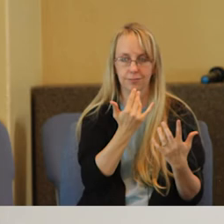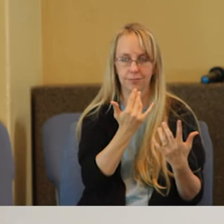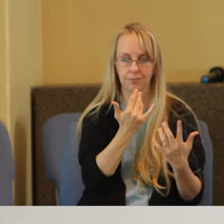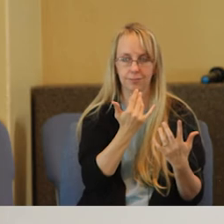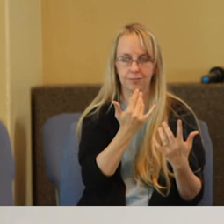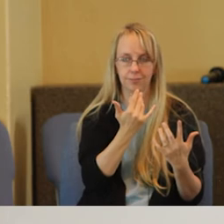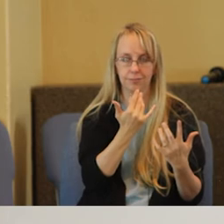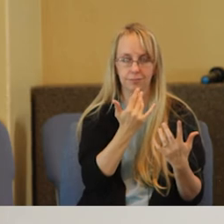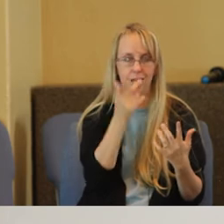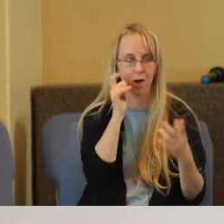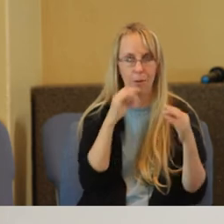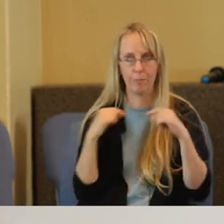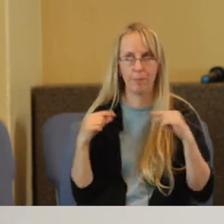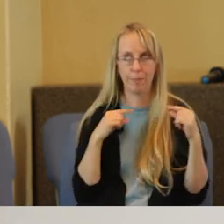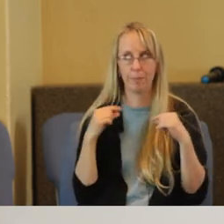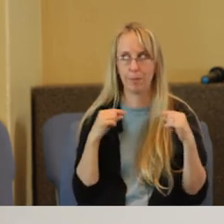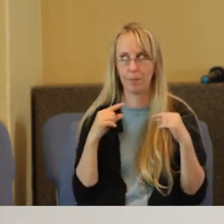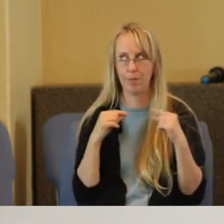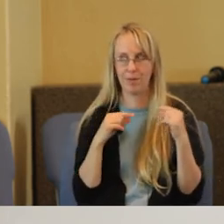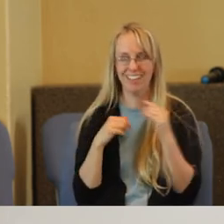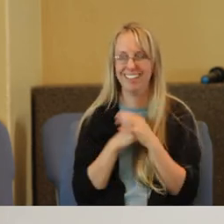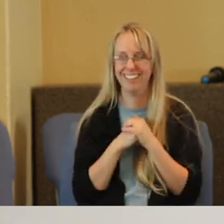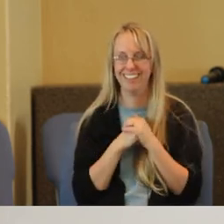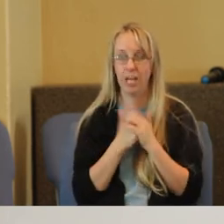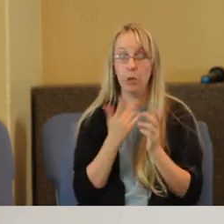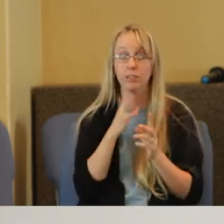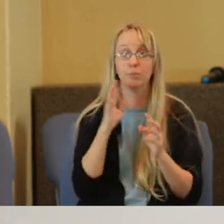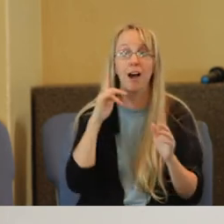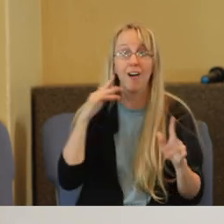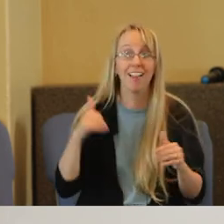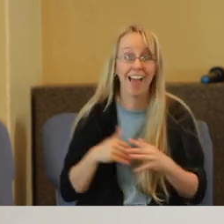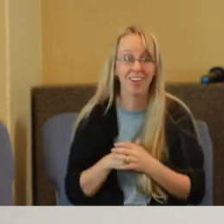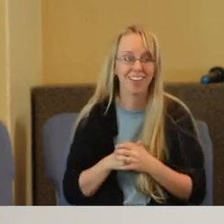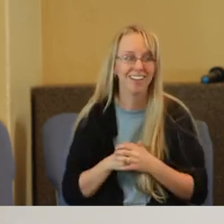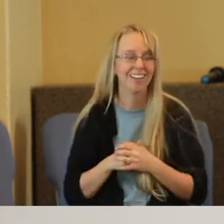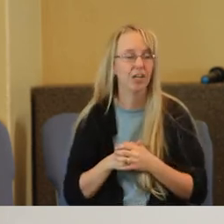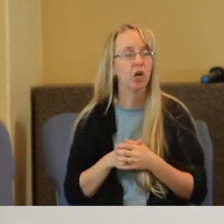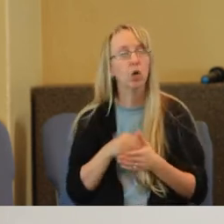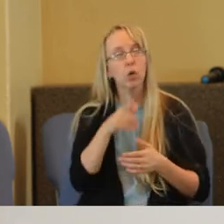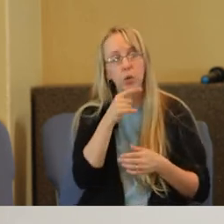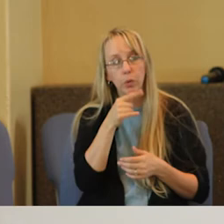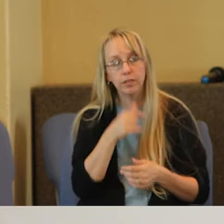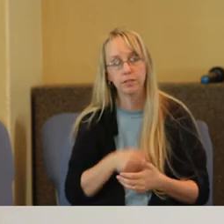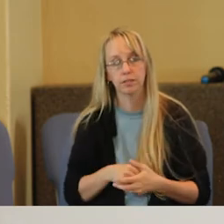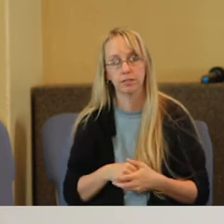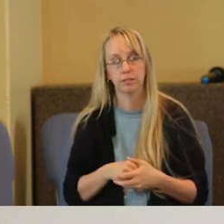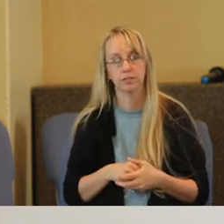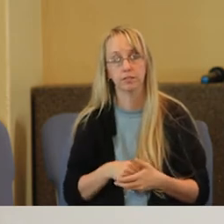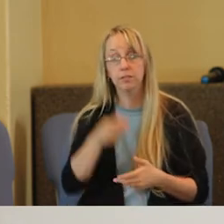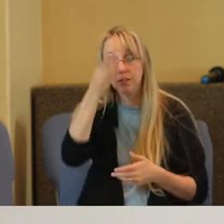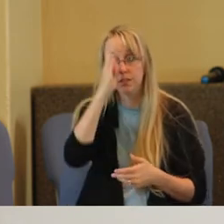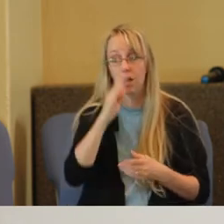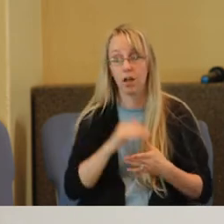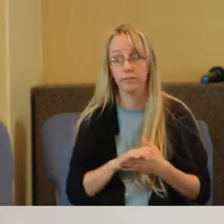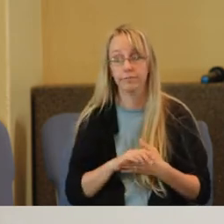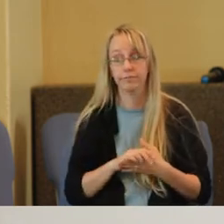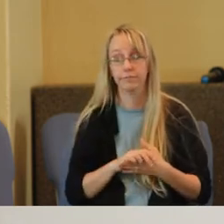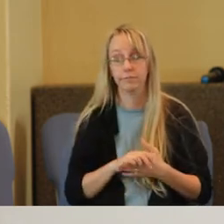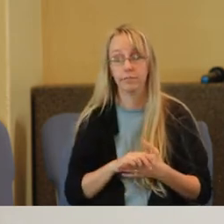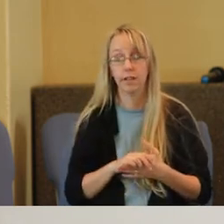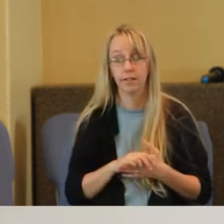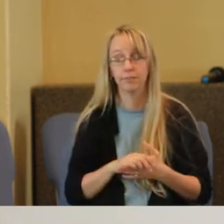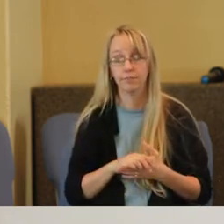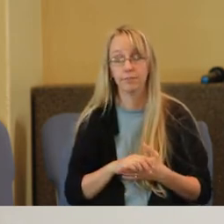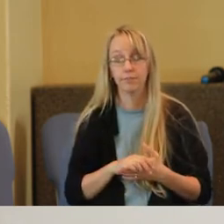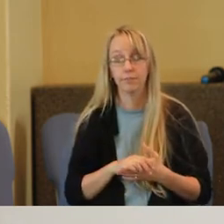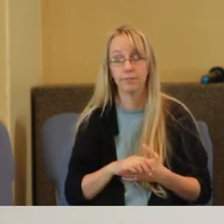I heard several different, nobody wants to speak up real loud. Who was it? God, okay?